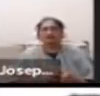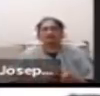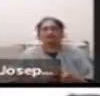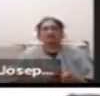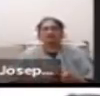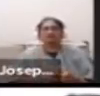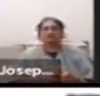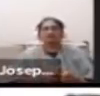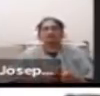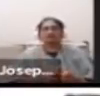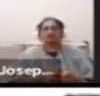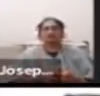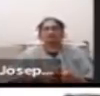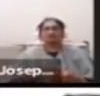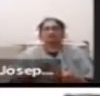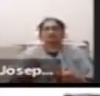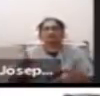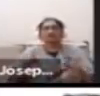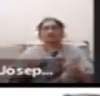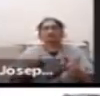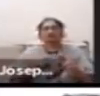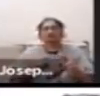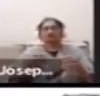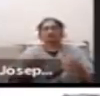Sorry to interrupt you, Ranjini. Yeah. We also have